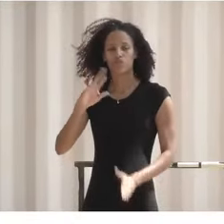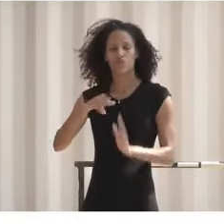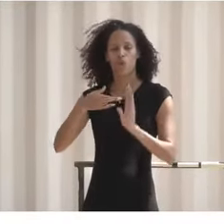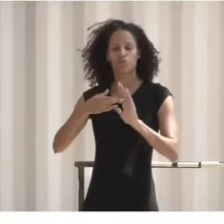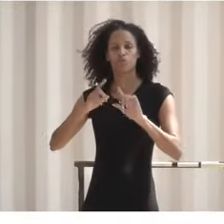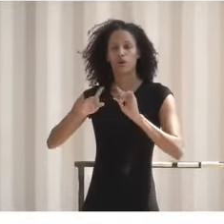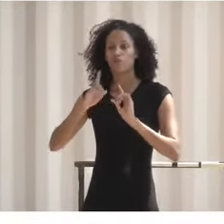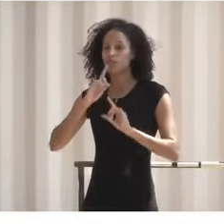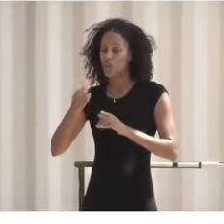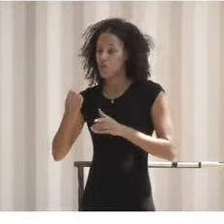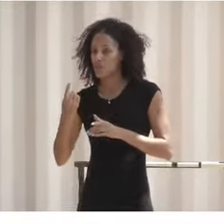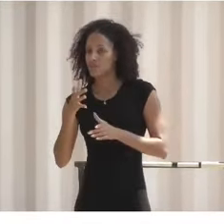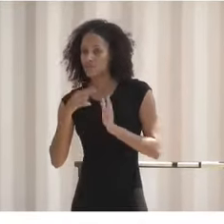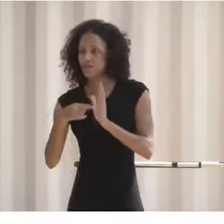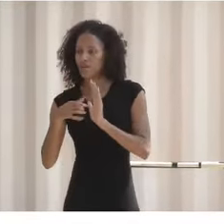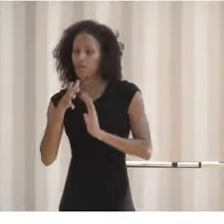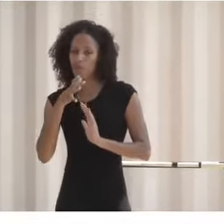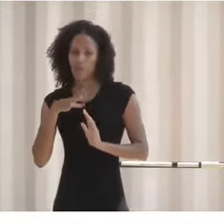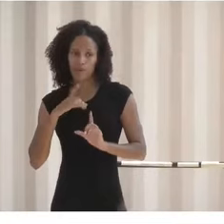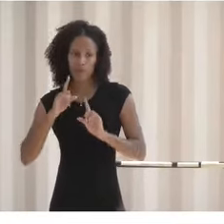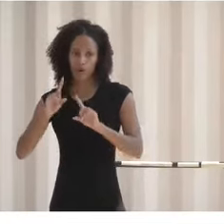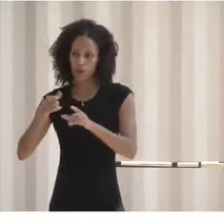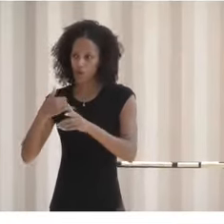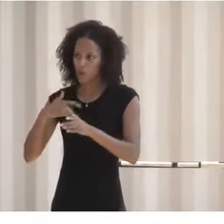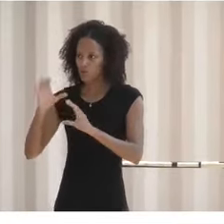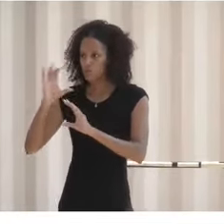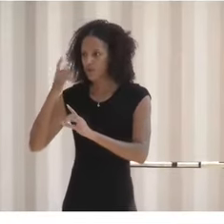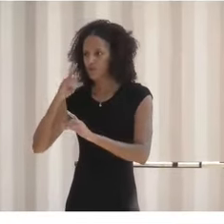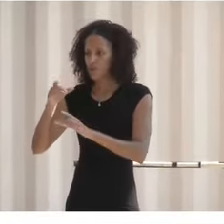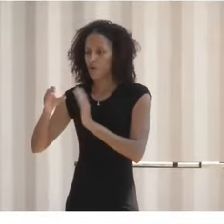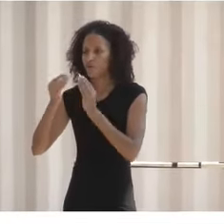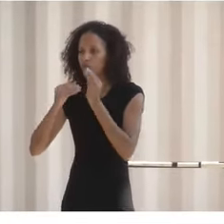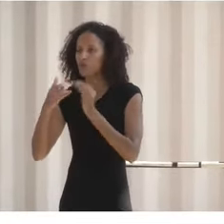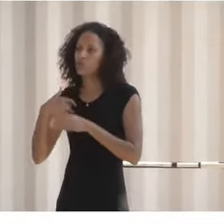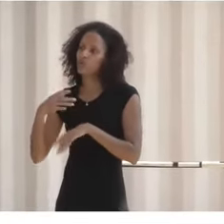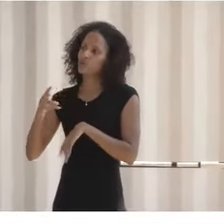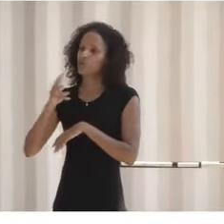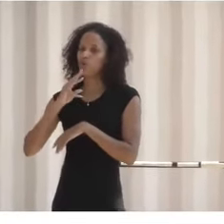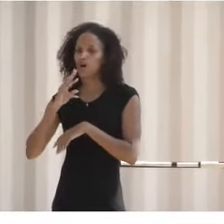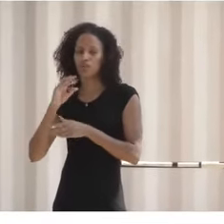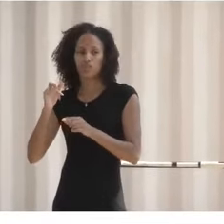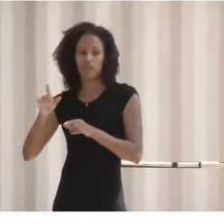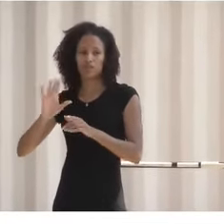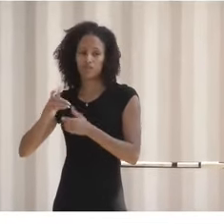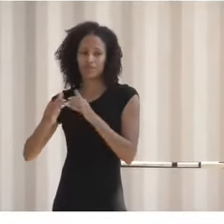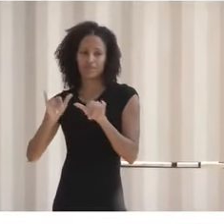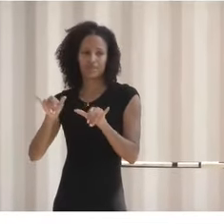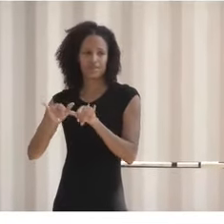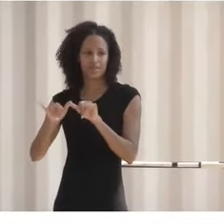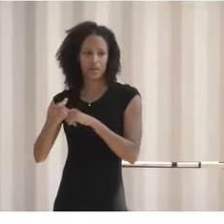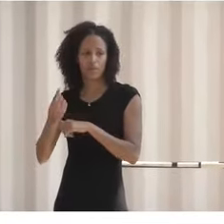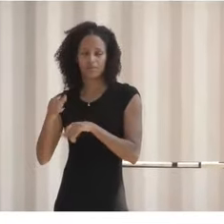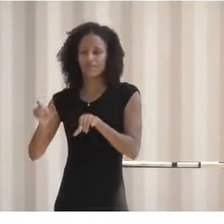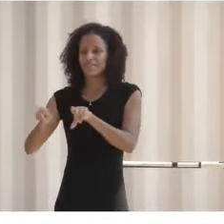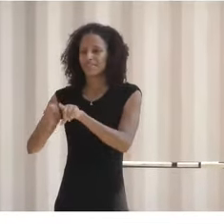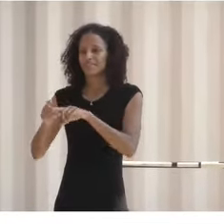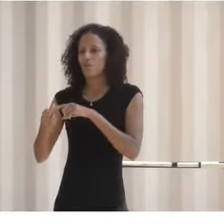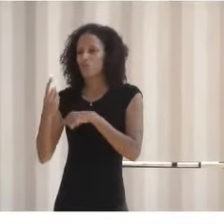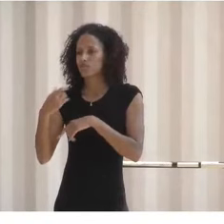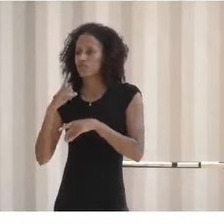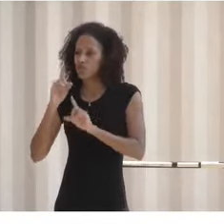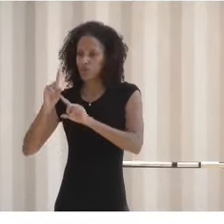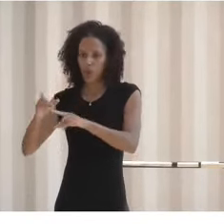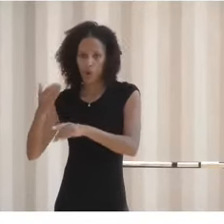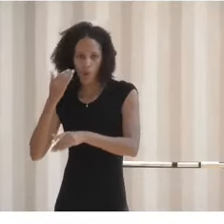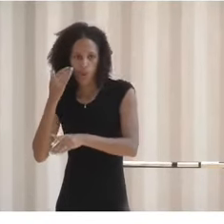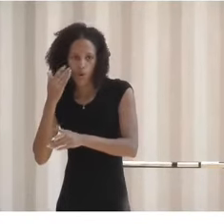who go fetching for firewood. They're the ones who go fetching for water. They're the same one traditionally who build the Maasai houses. So they are the ones who